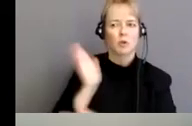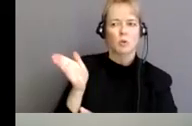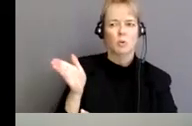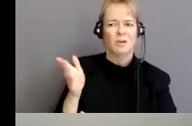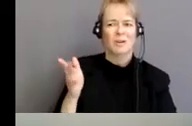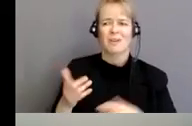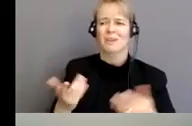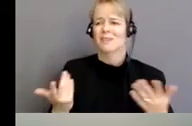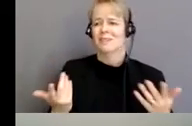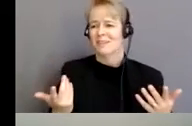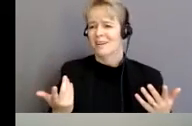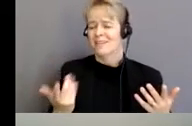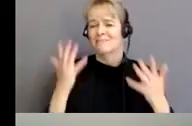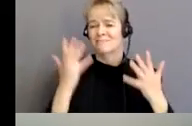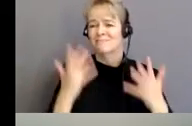and they're re-victimizing people.